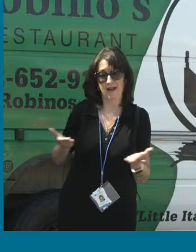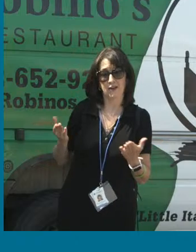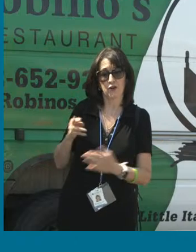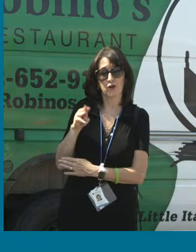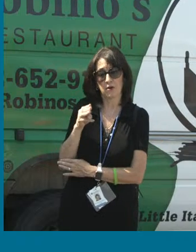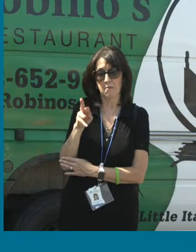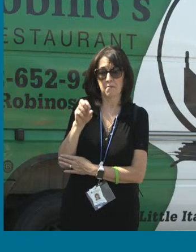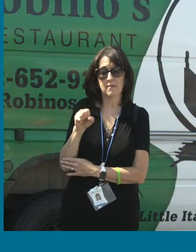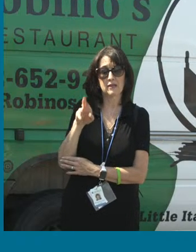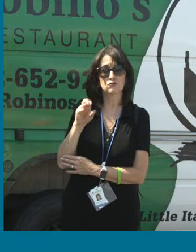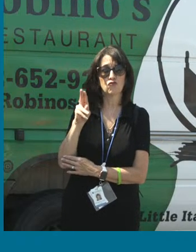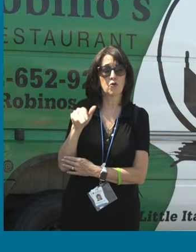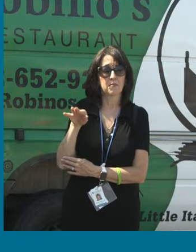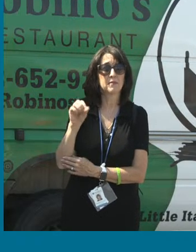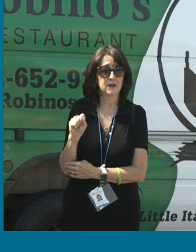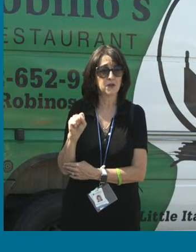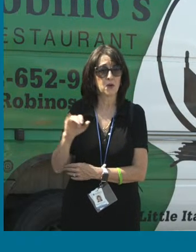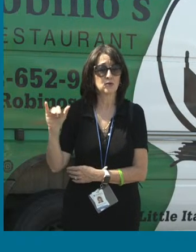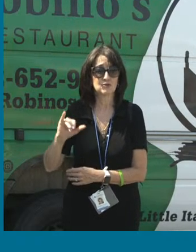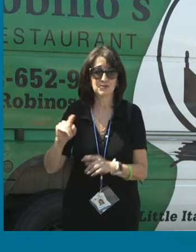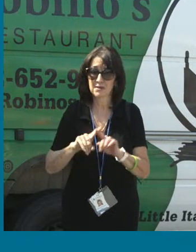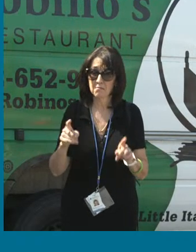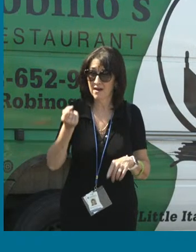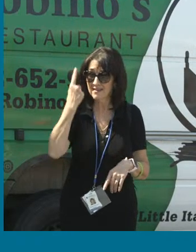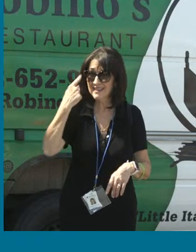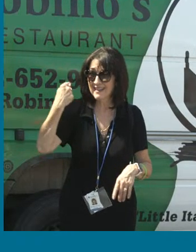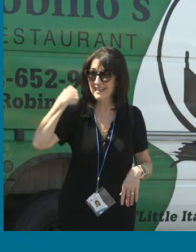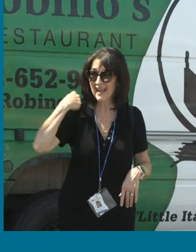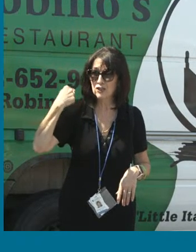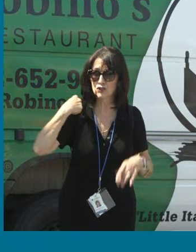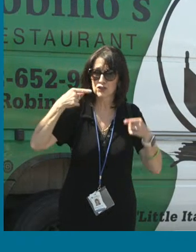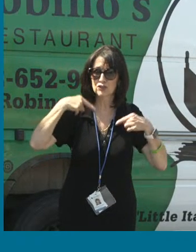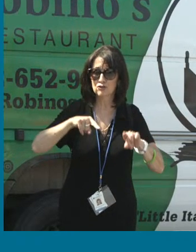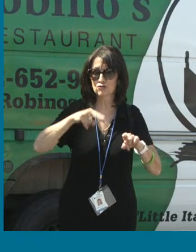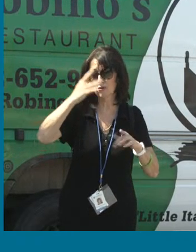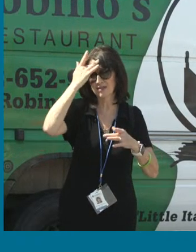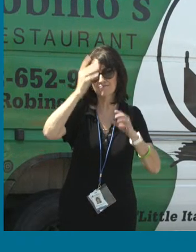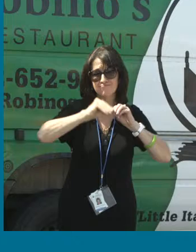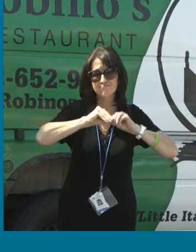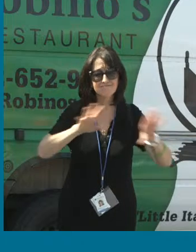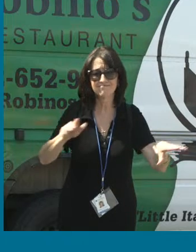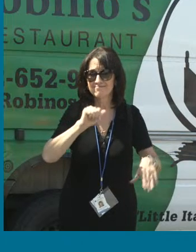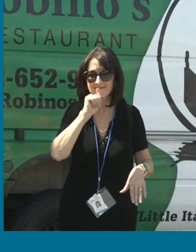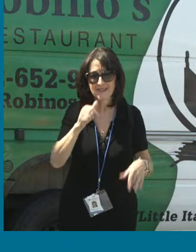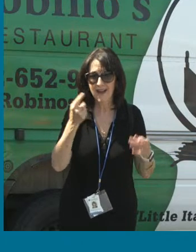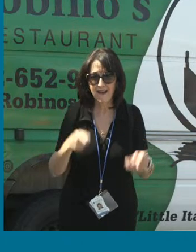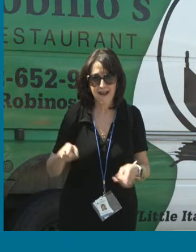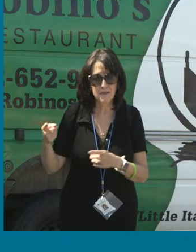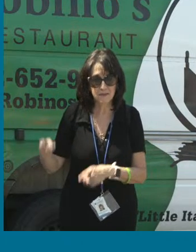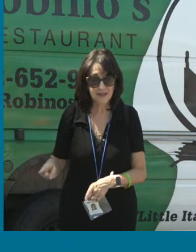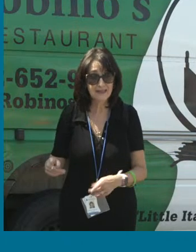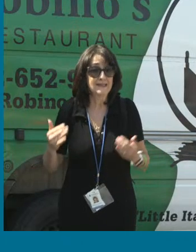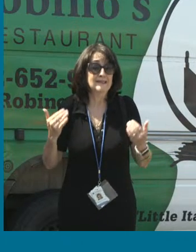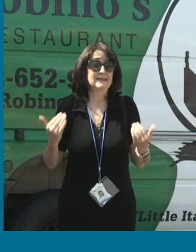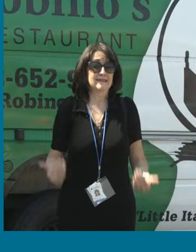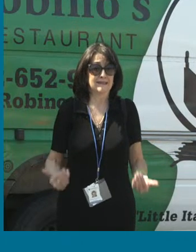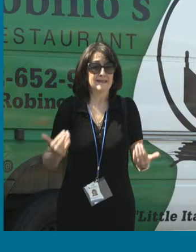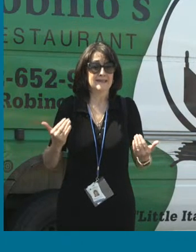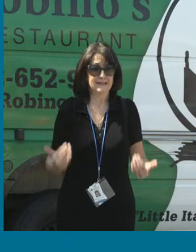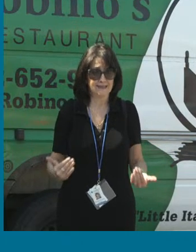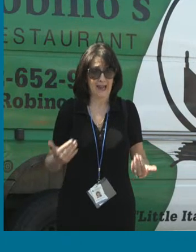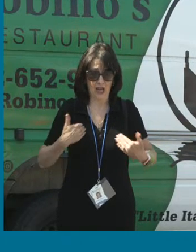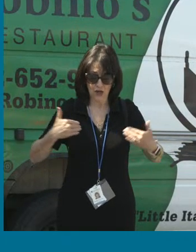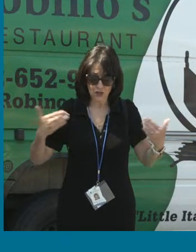during 4th of July, except last year during the pandemic. And so we now stand here in Delaware